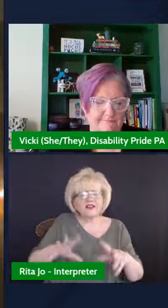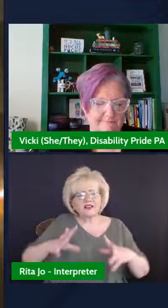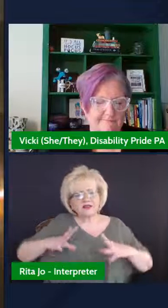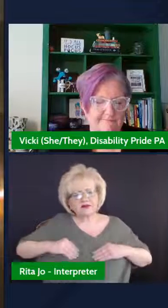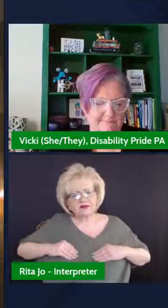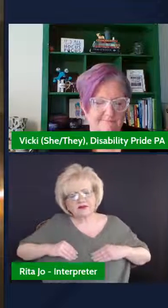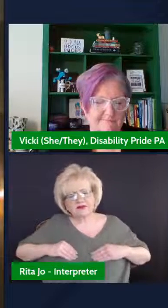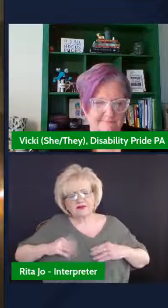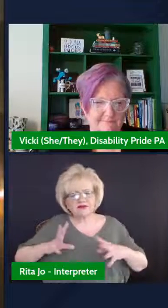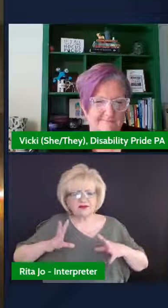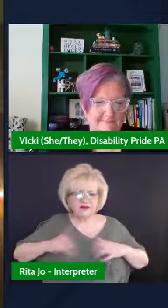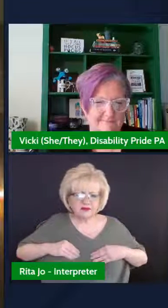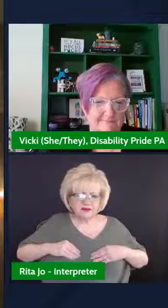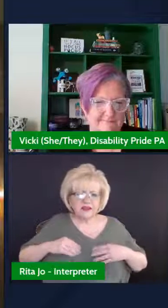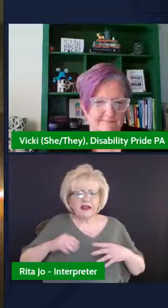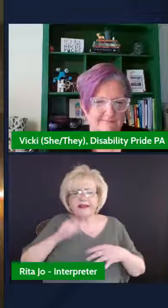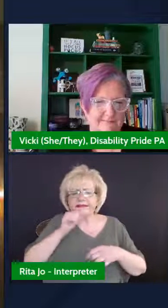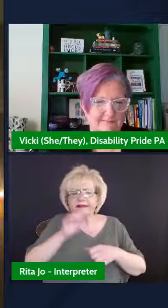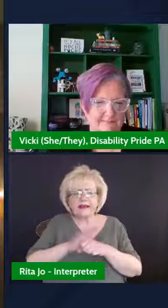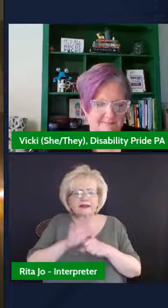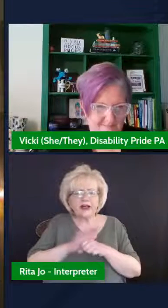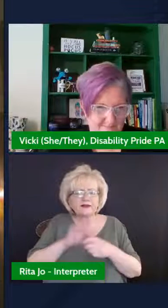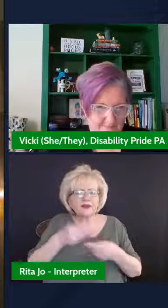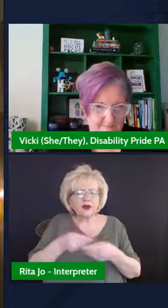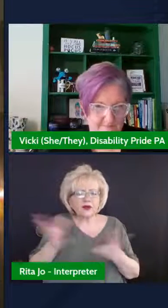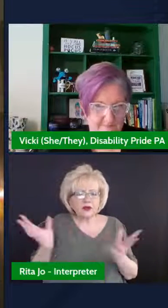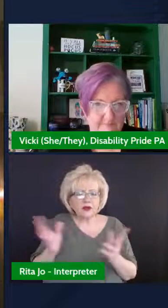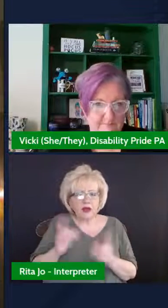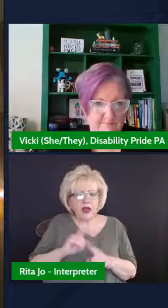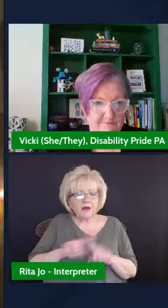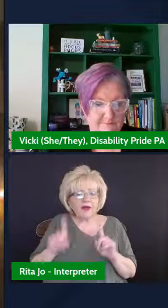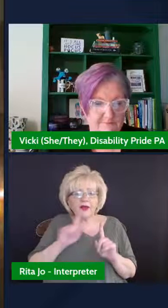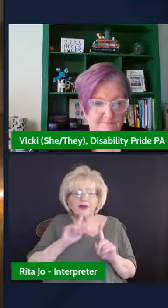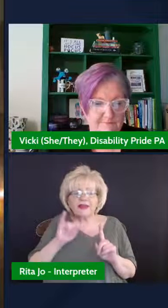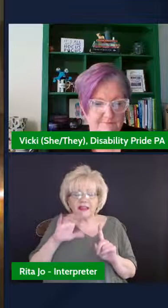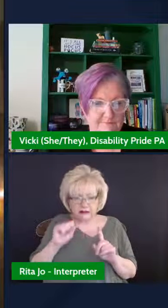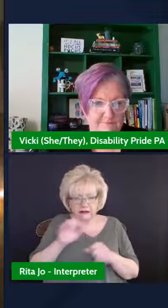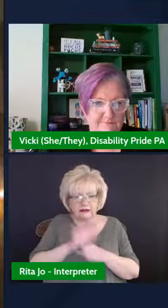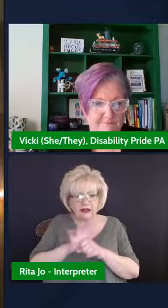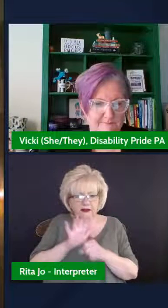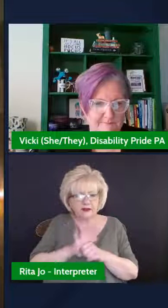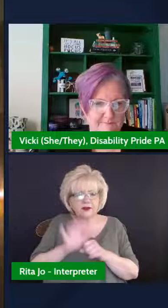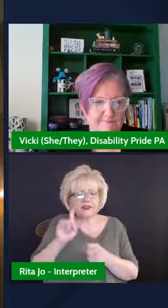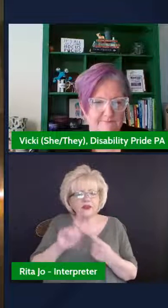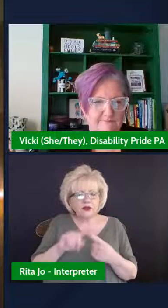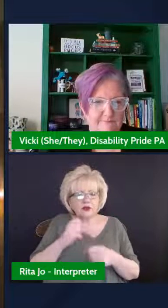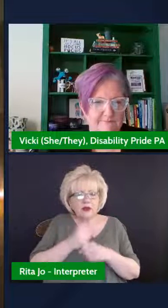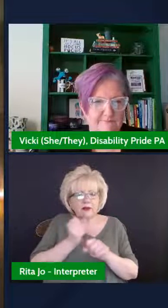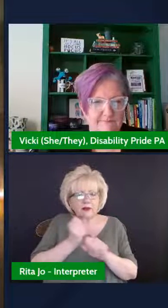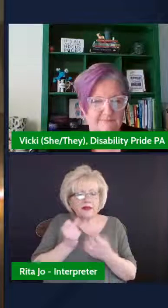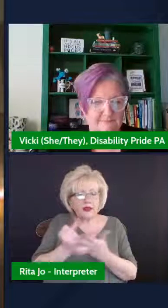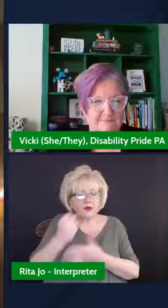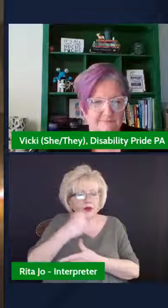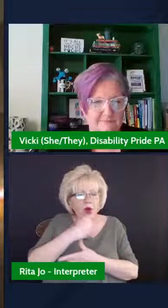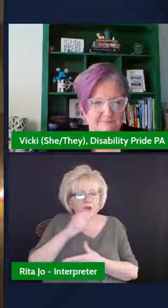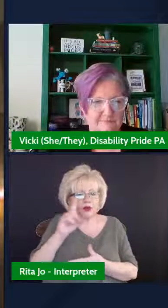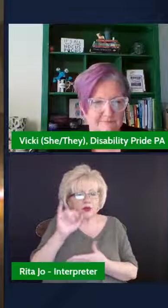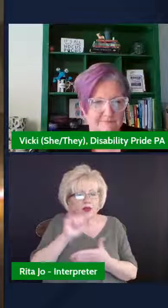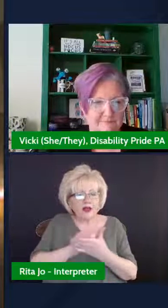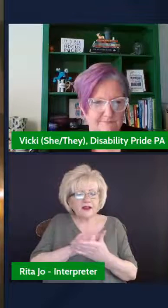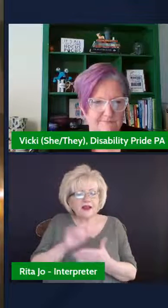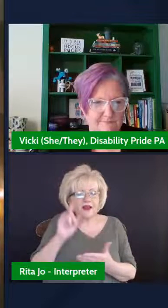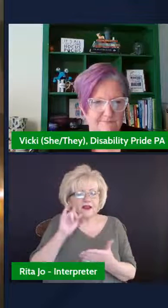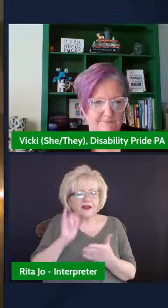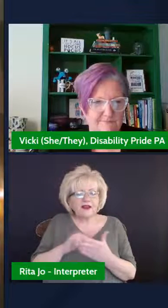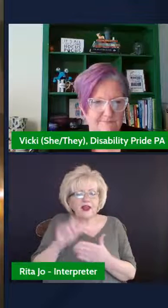settle. Um, but there is enough to go around. We just need to make it a priority to do that. And I think disabled